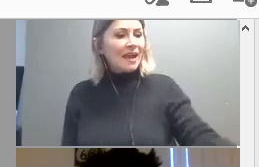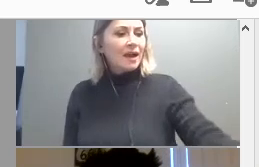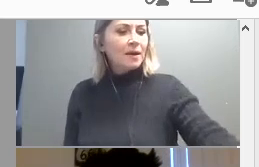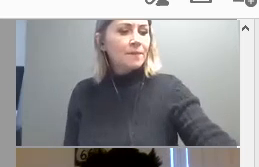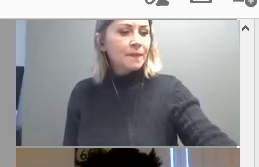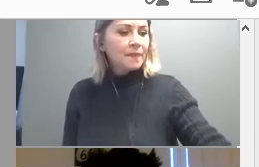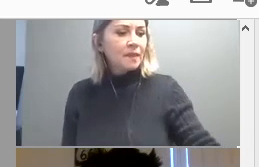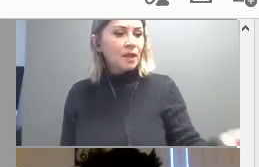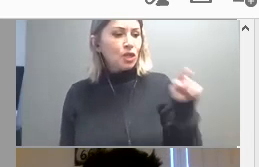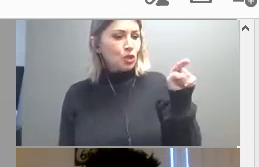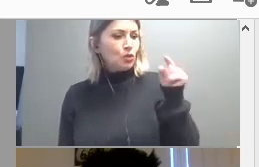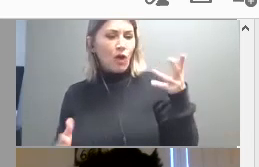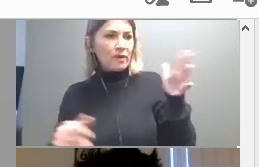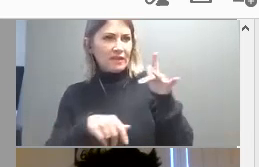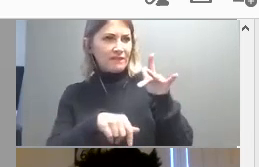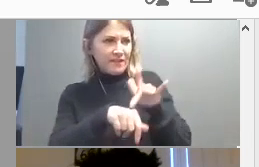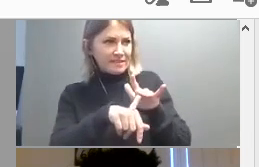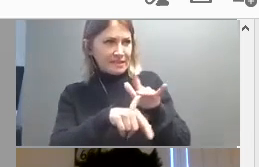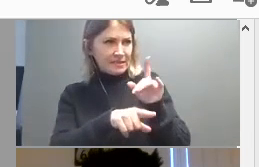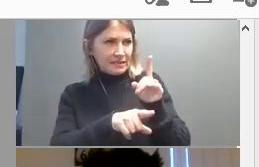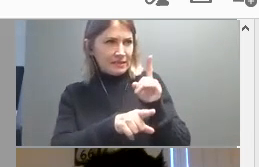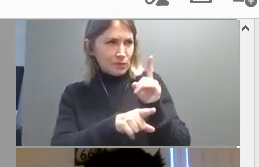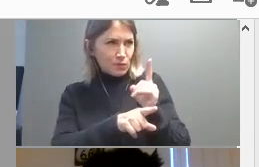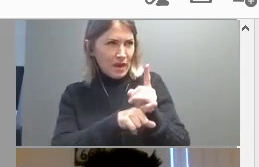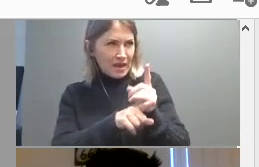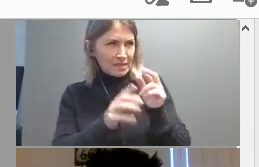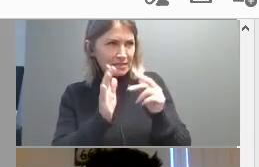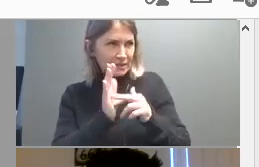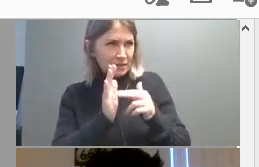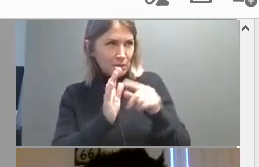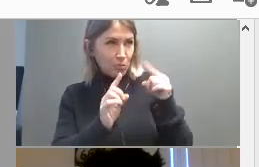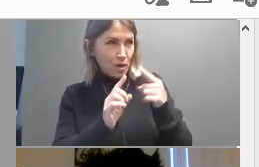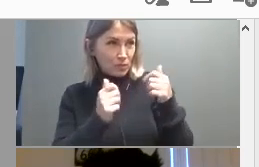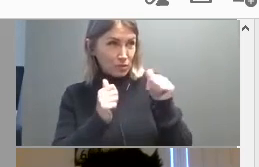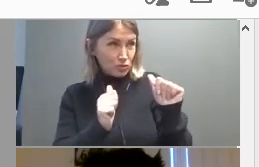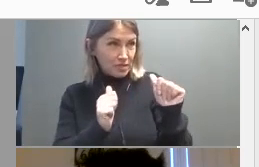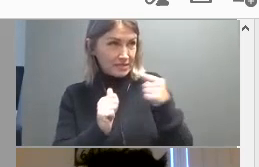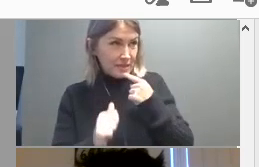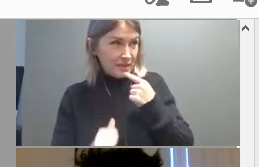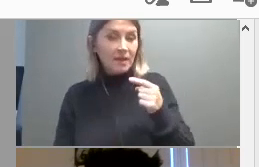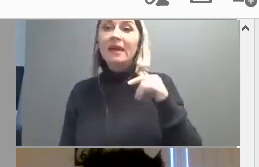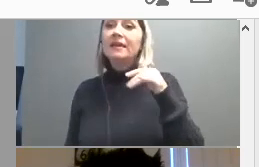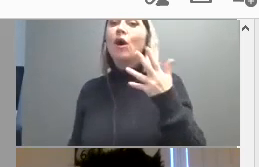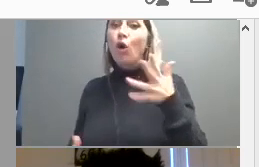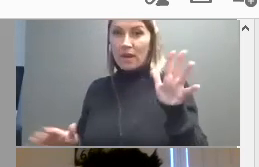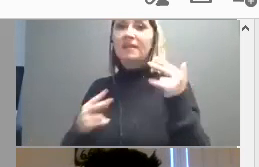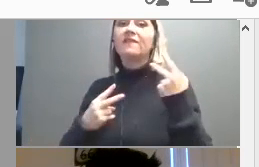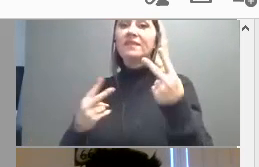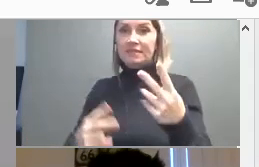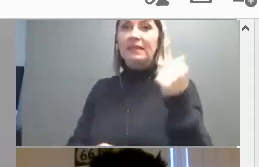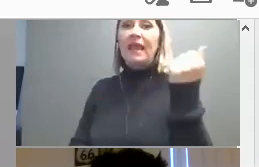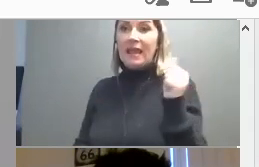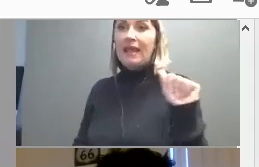already visited it, correct? Yes, Is that yes, what you're checking? yes, we have already visited A,